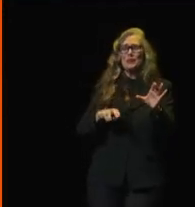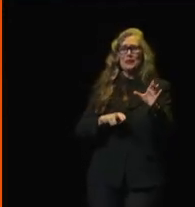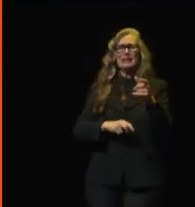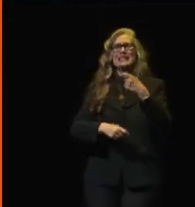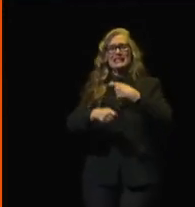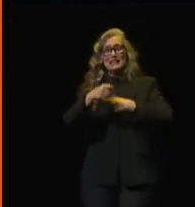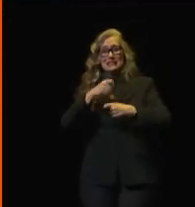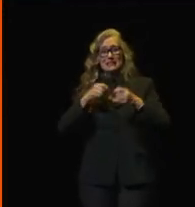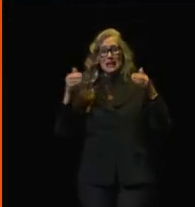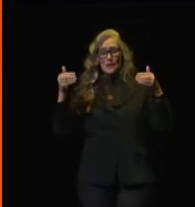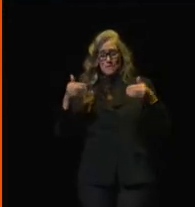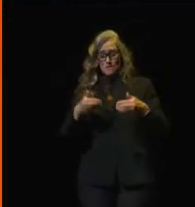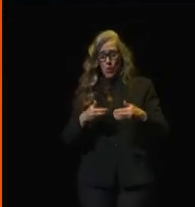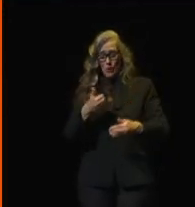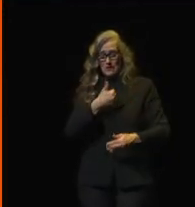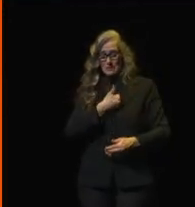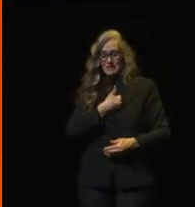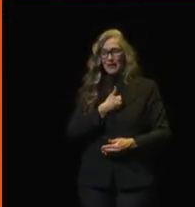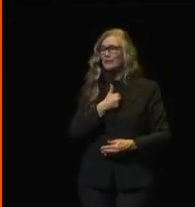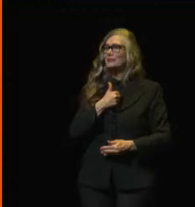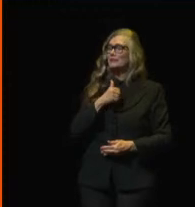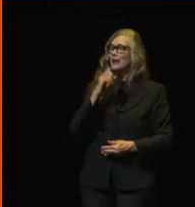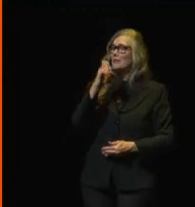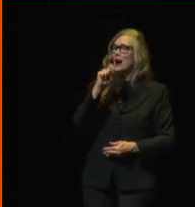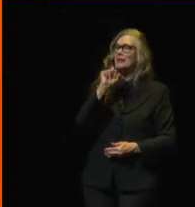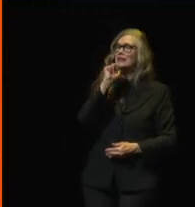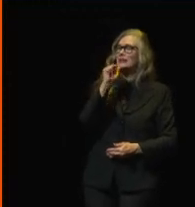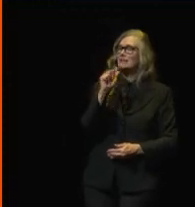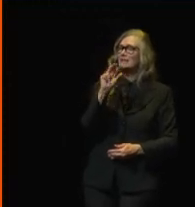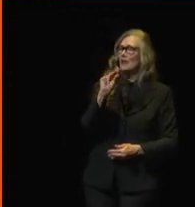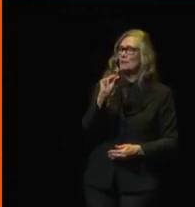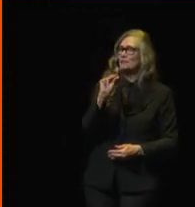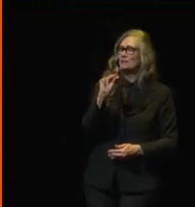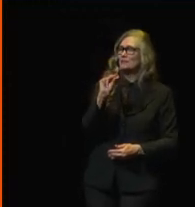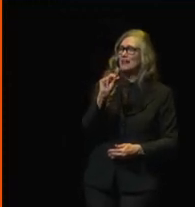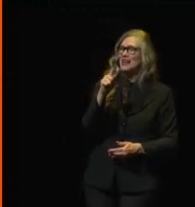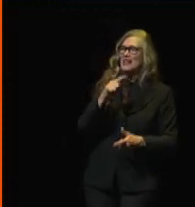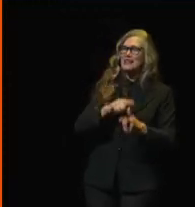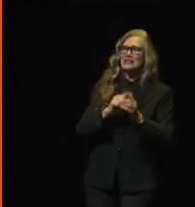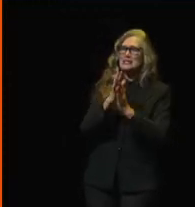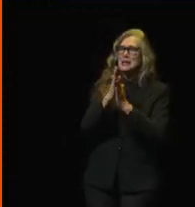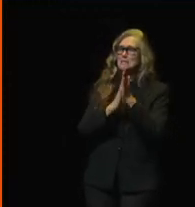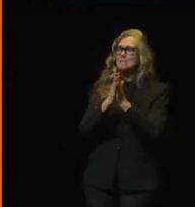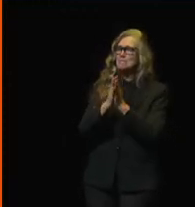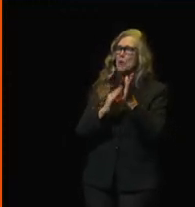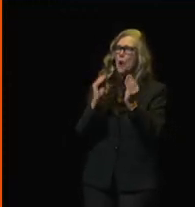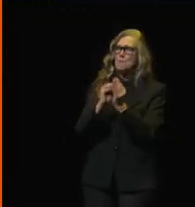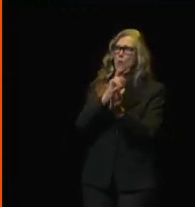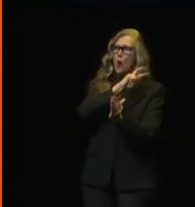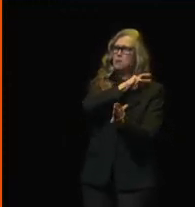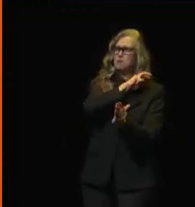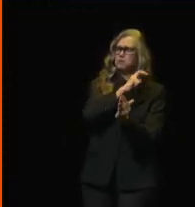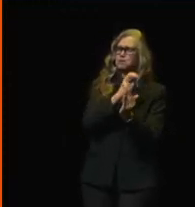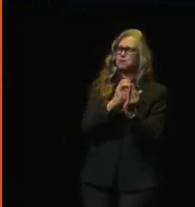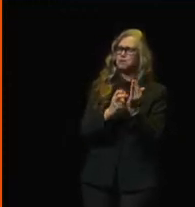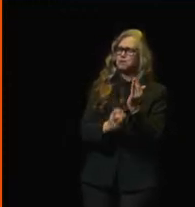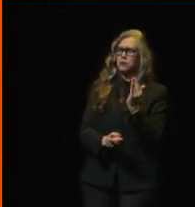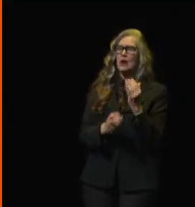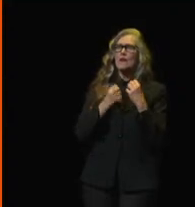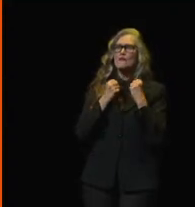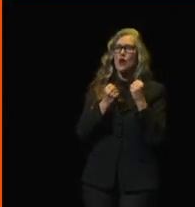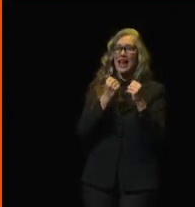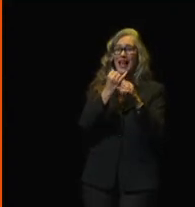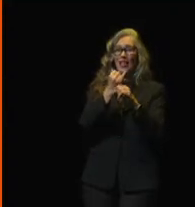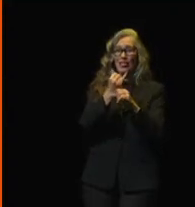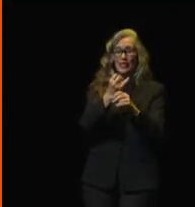Instead, he dived even deeper, this time in the fight for health care. When Trump and Republicans decided